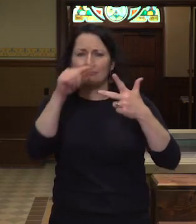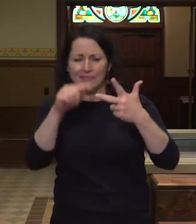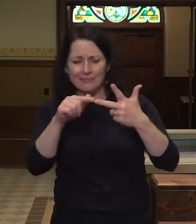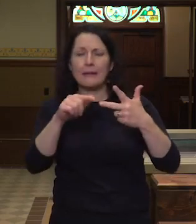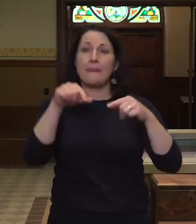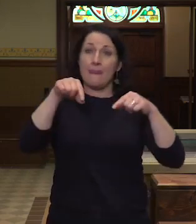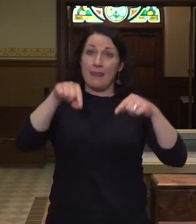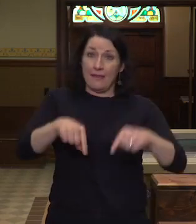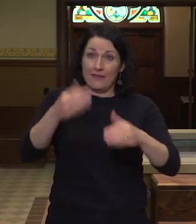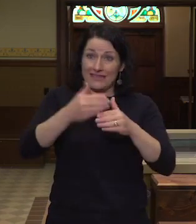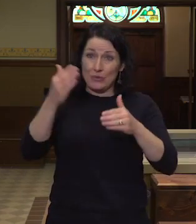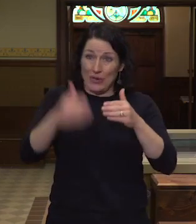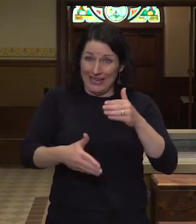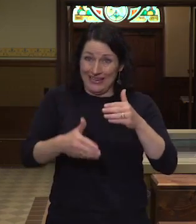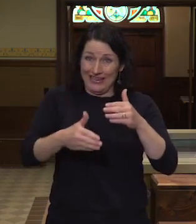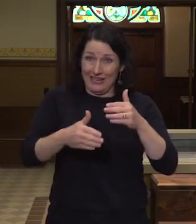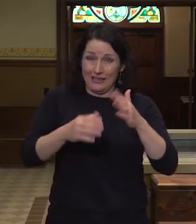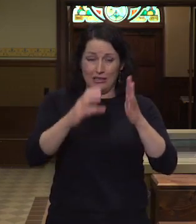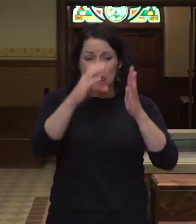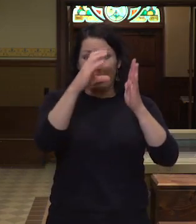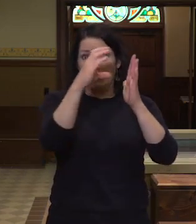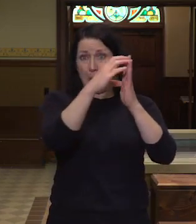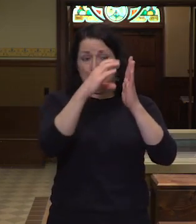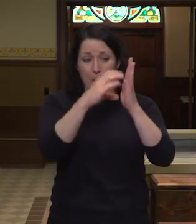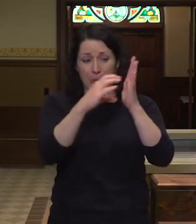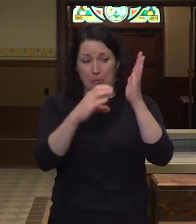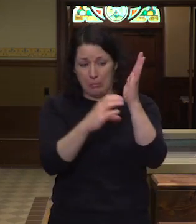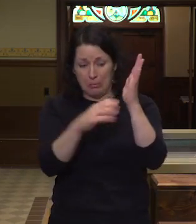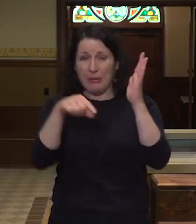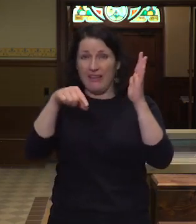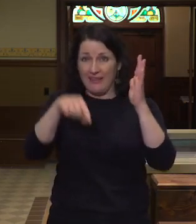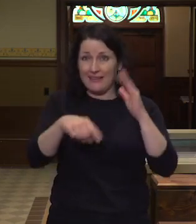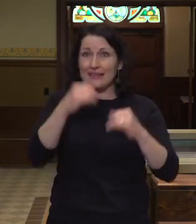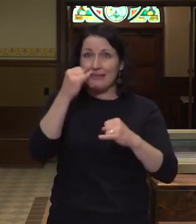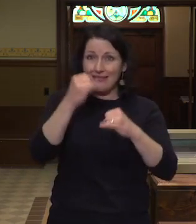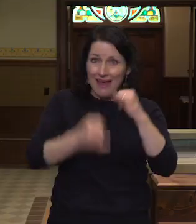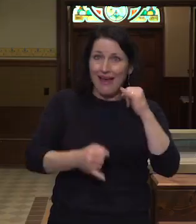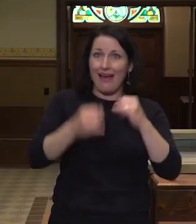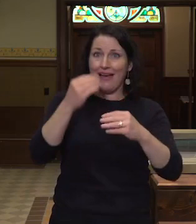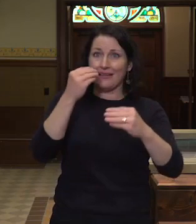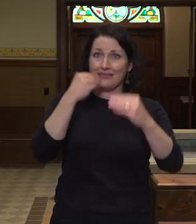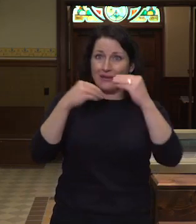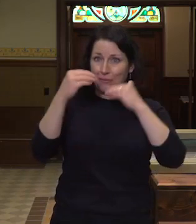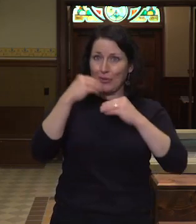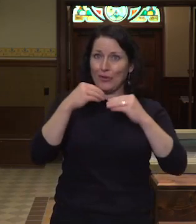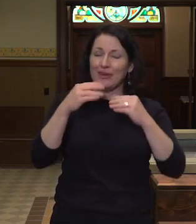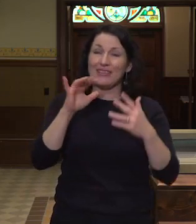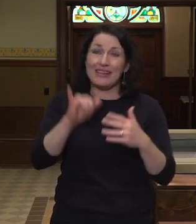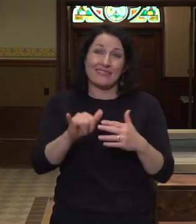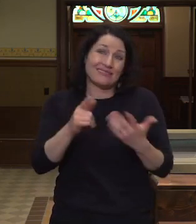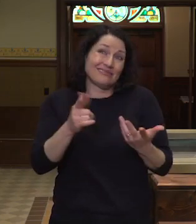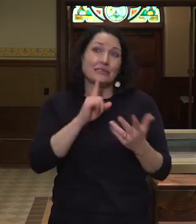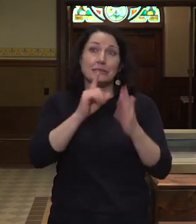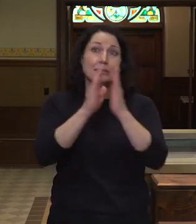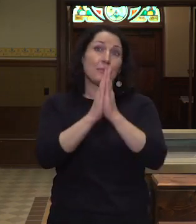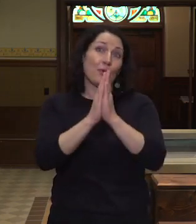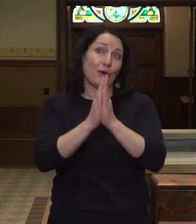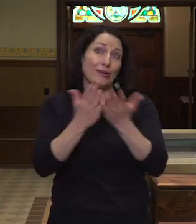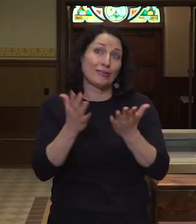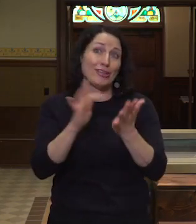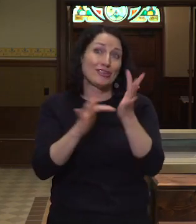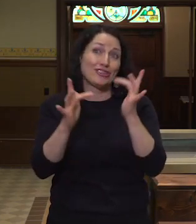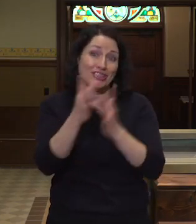weekend the end of this Last Supper Discourse. It's a prayer that Jesus has to the